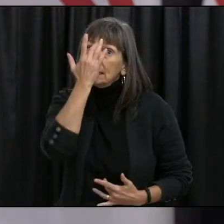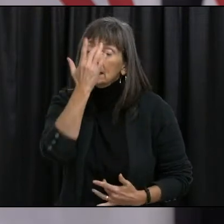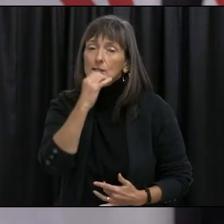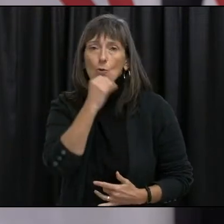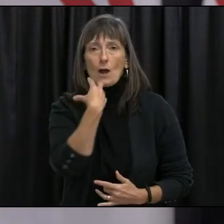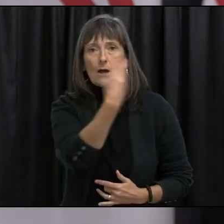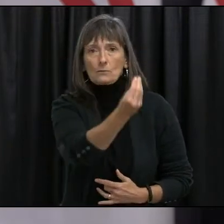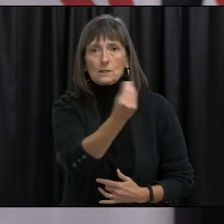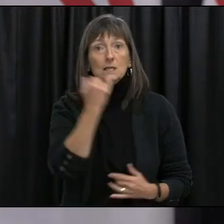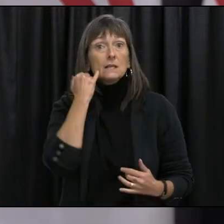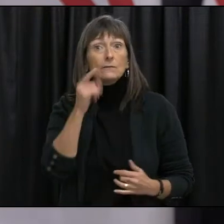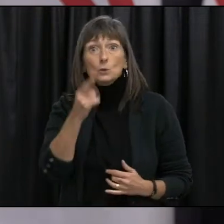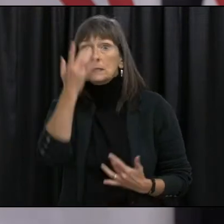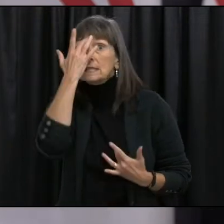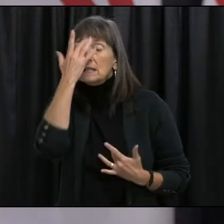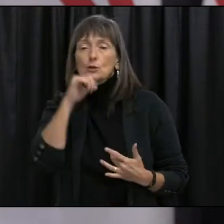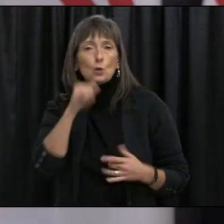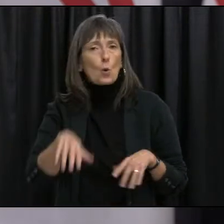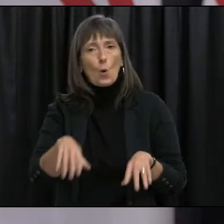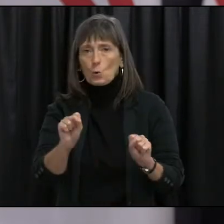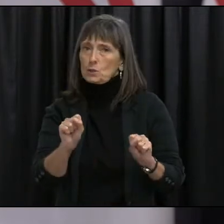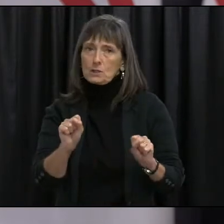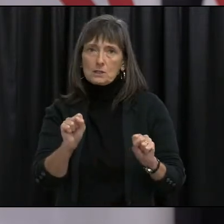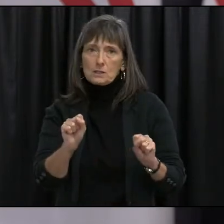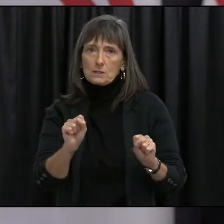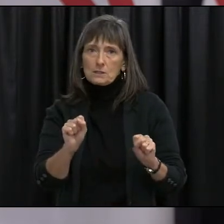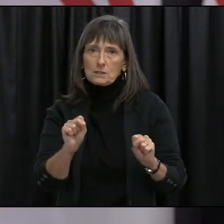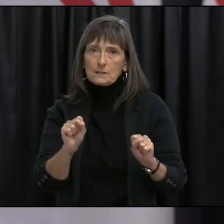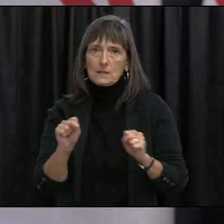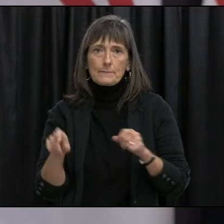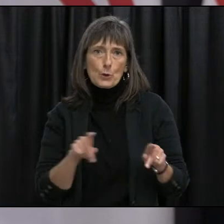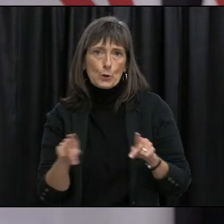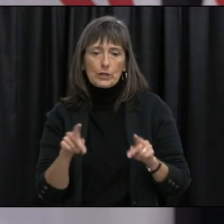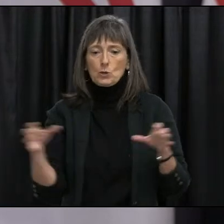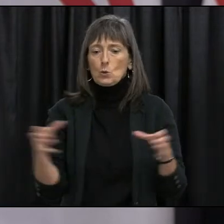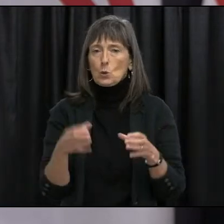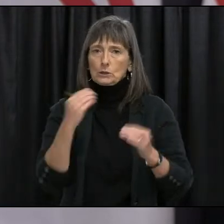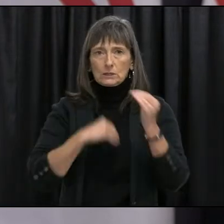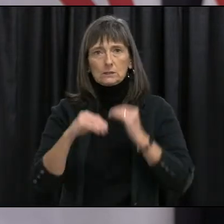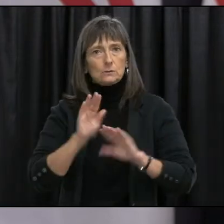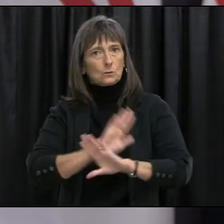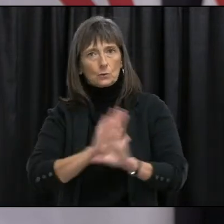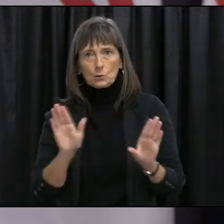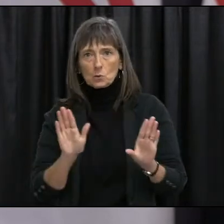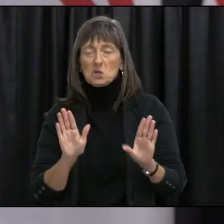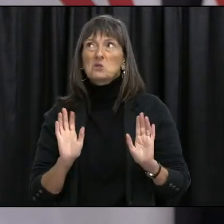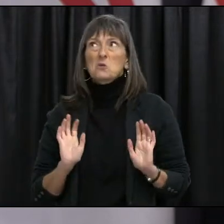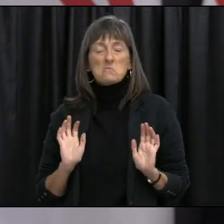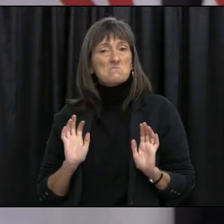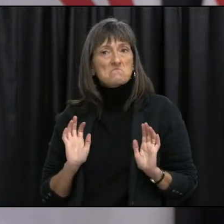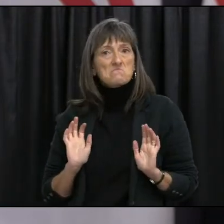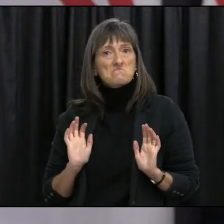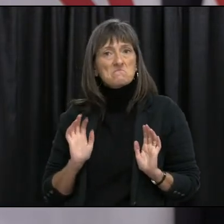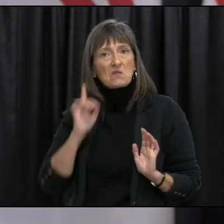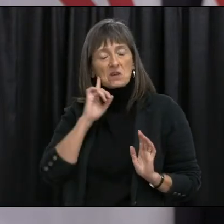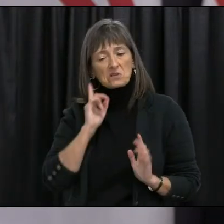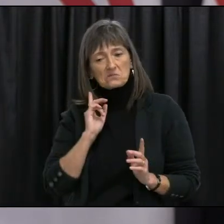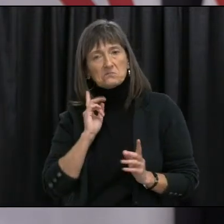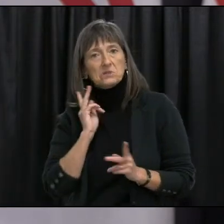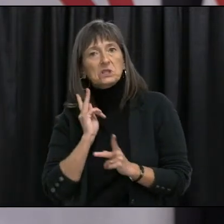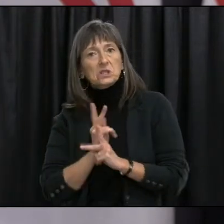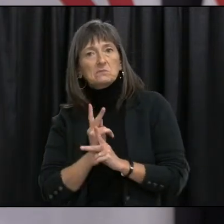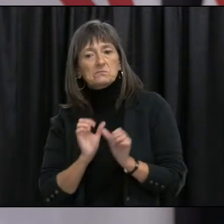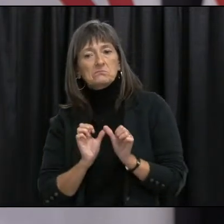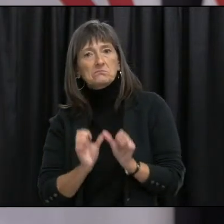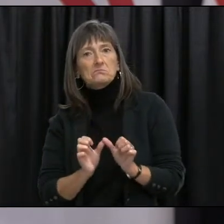not host. And I think if everybody follows those simple guidelines, I think we can keep our risk as low as we can. There